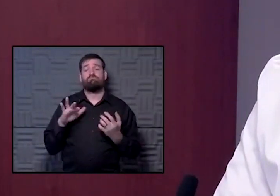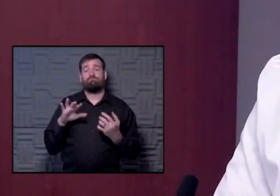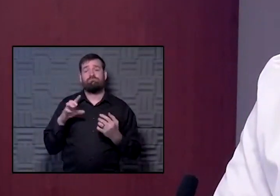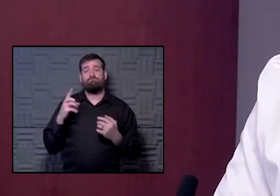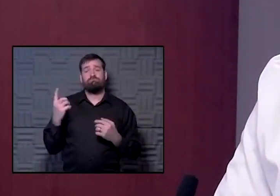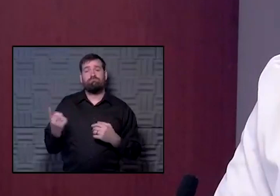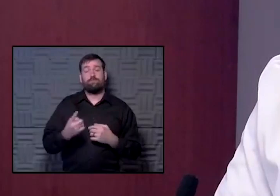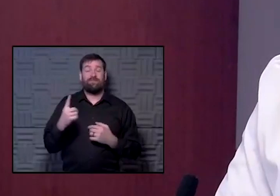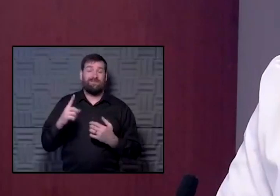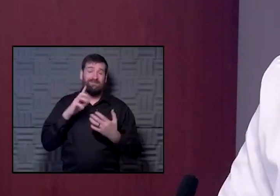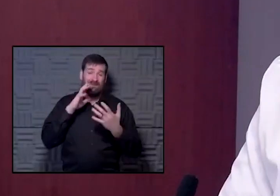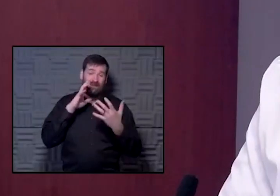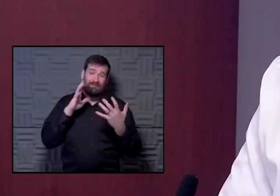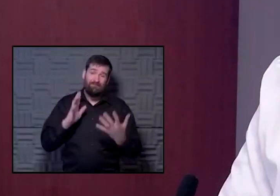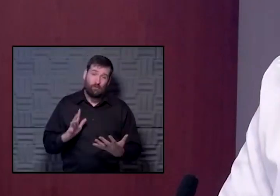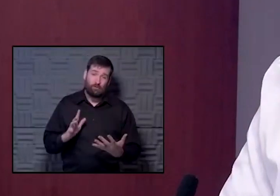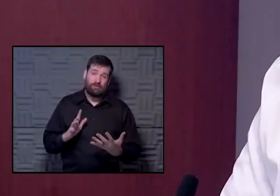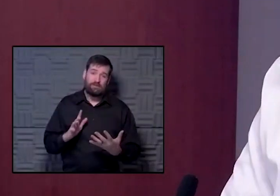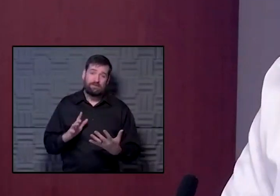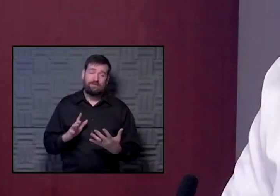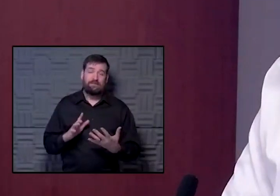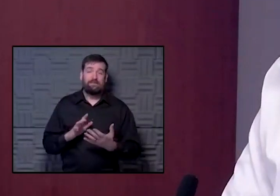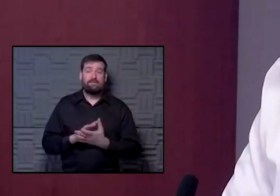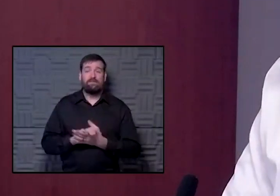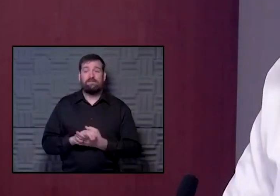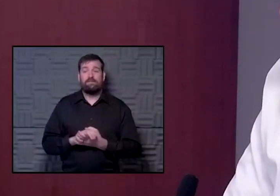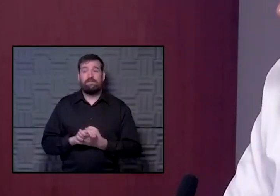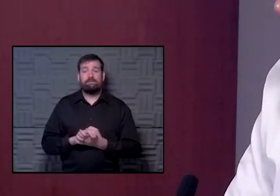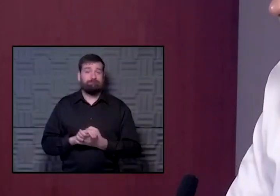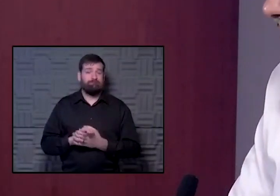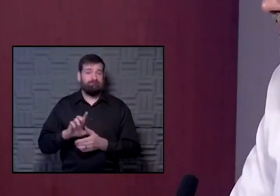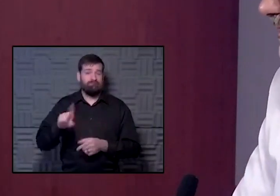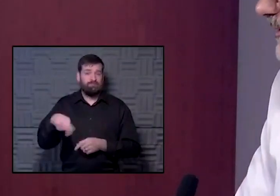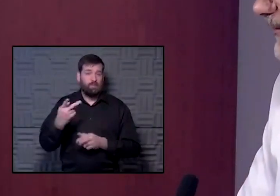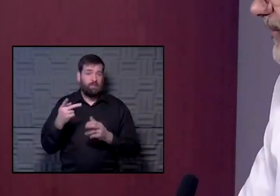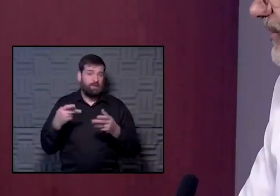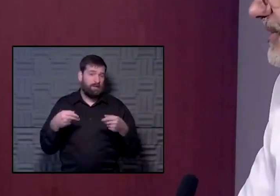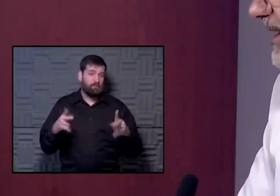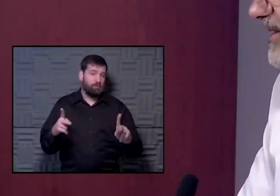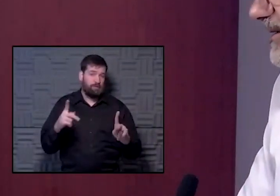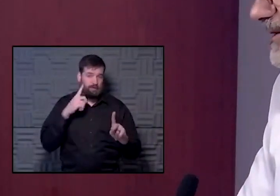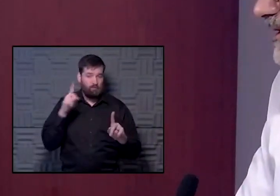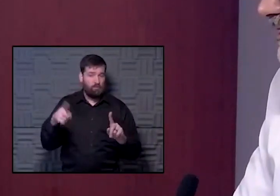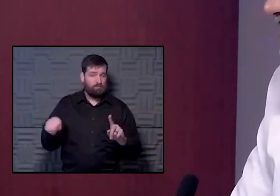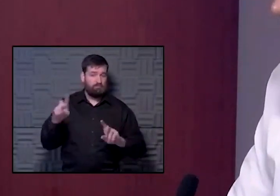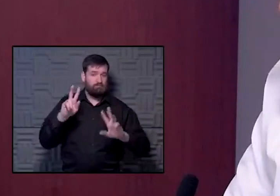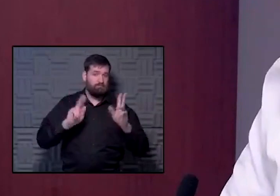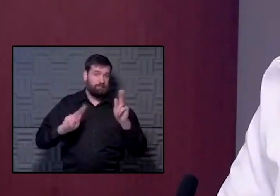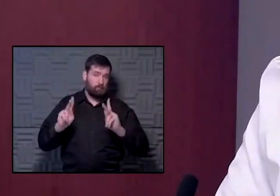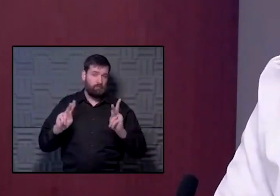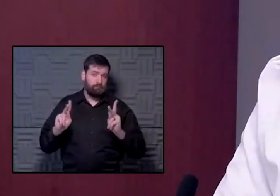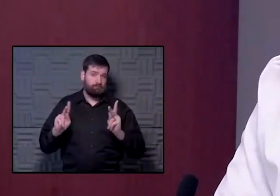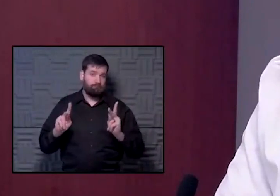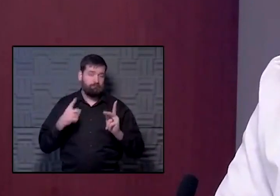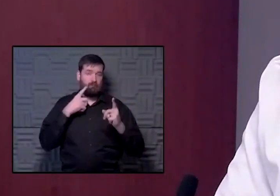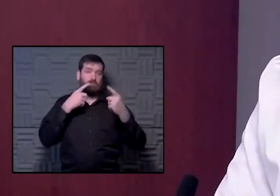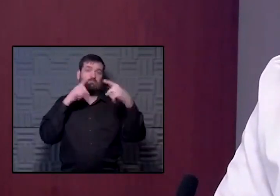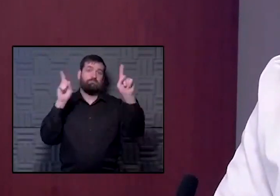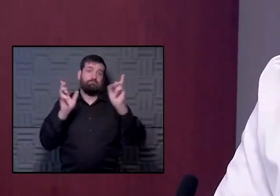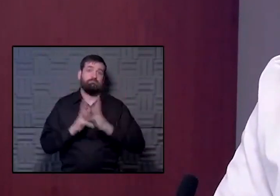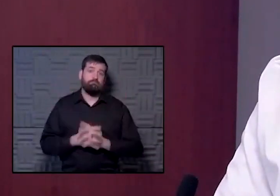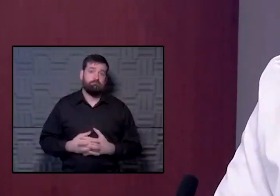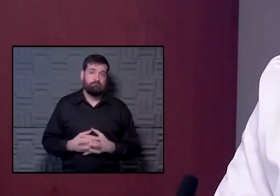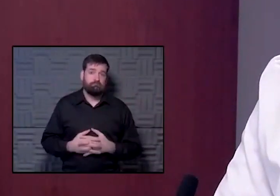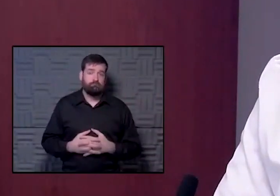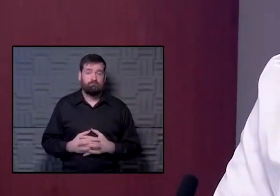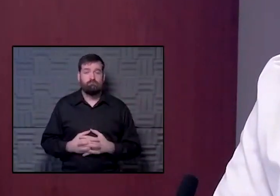I think, unfortunately, is probably the only opportunity for those patients to make it through. And